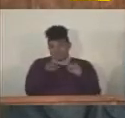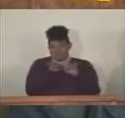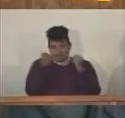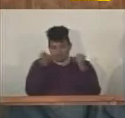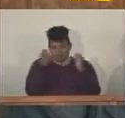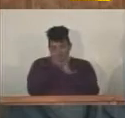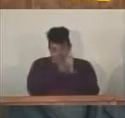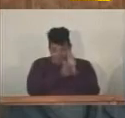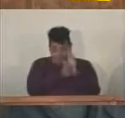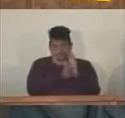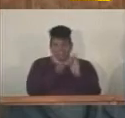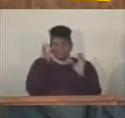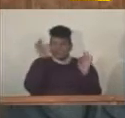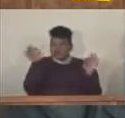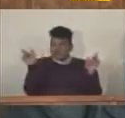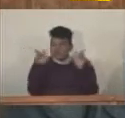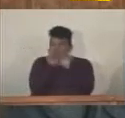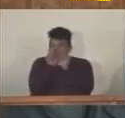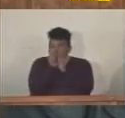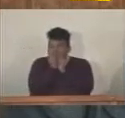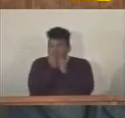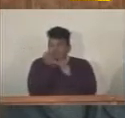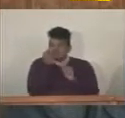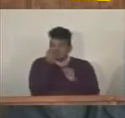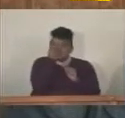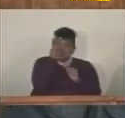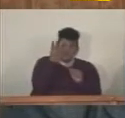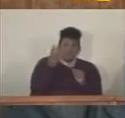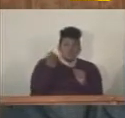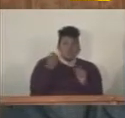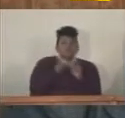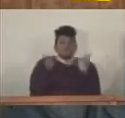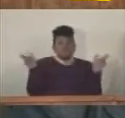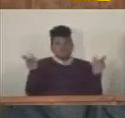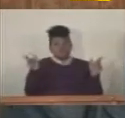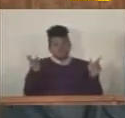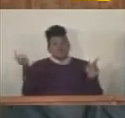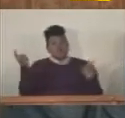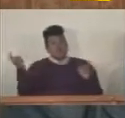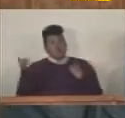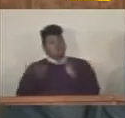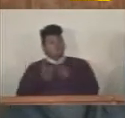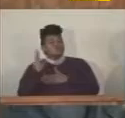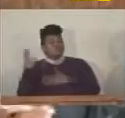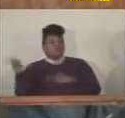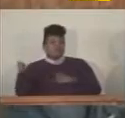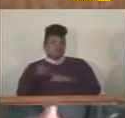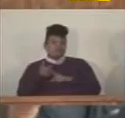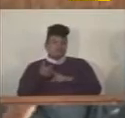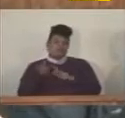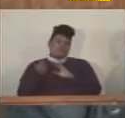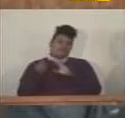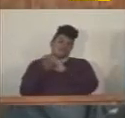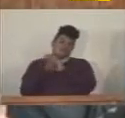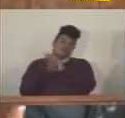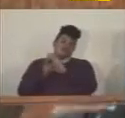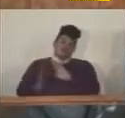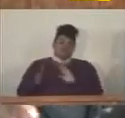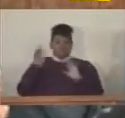prosecution to determine whether or not to join any offense pursuant to this rule, because it's totally surplus.